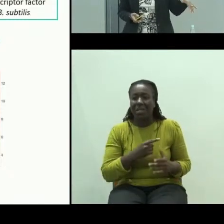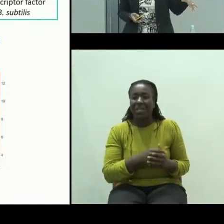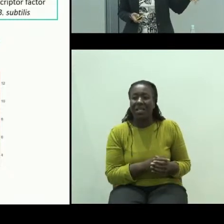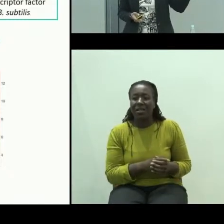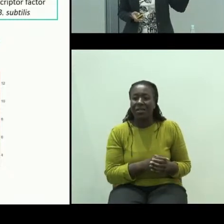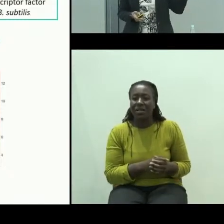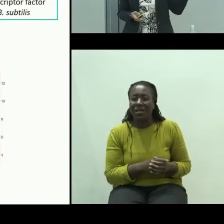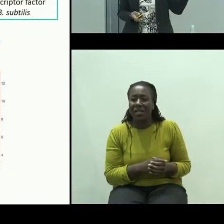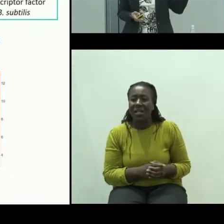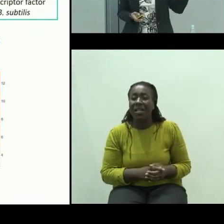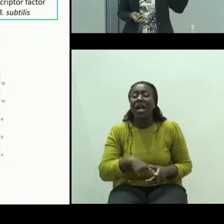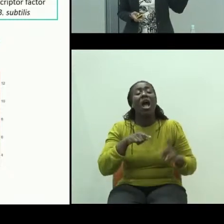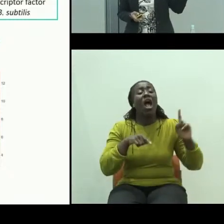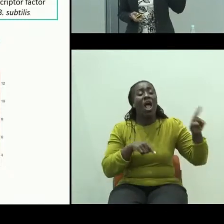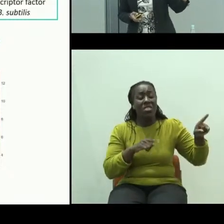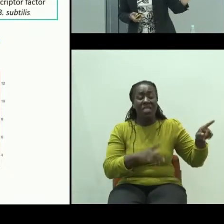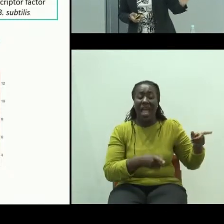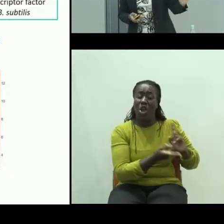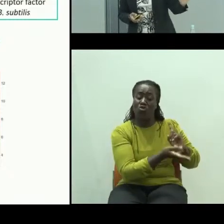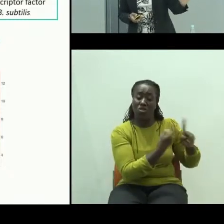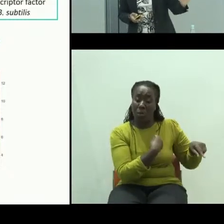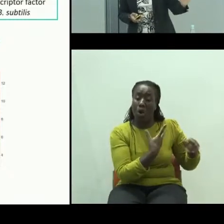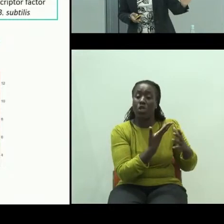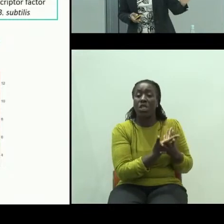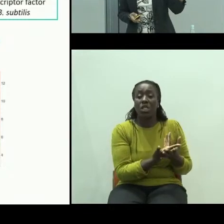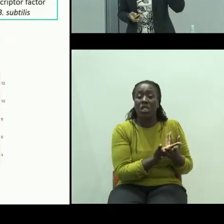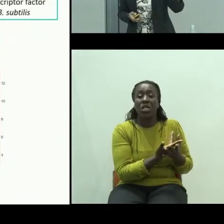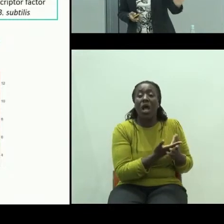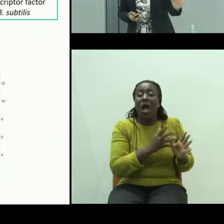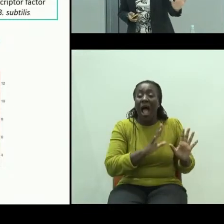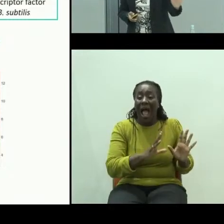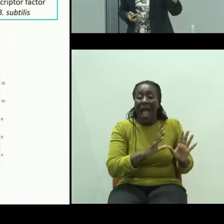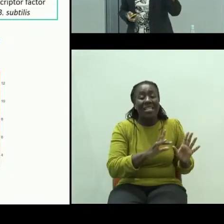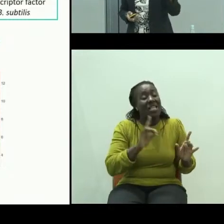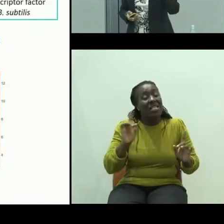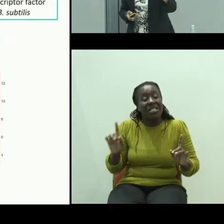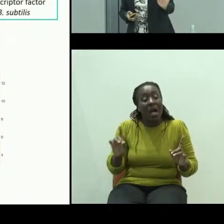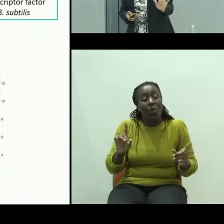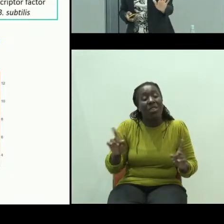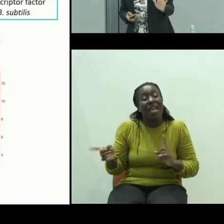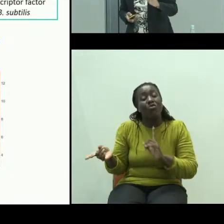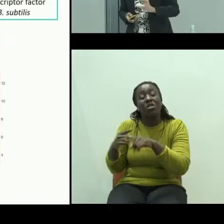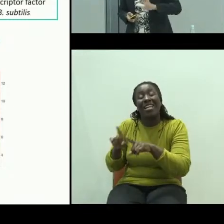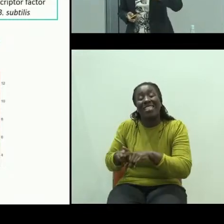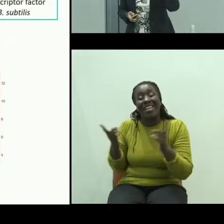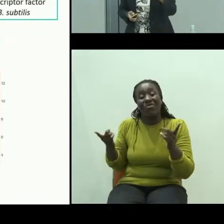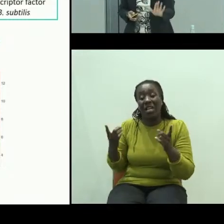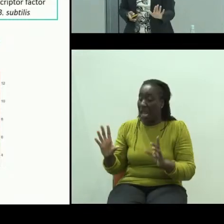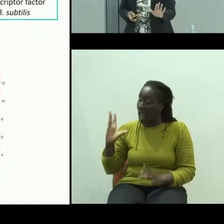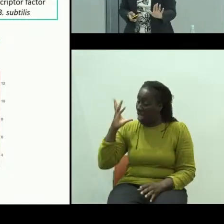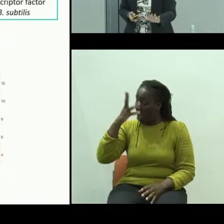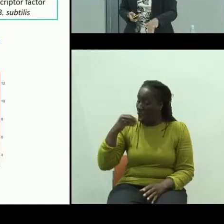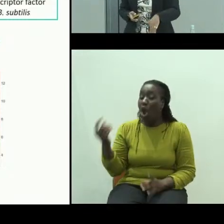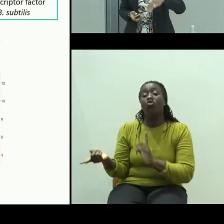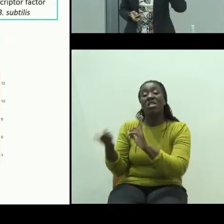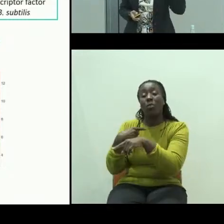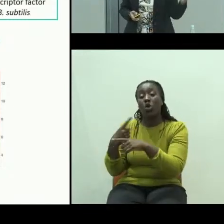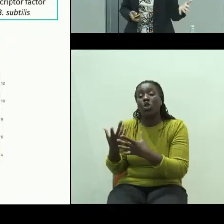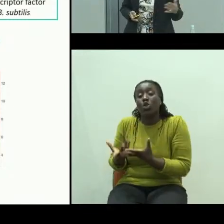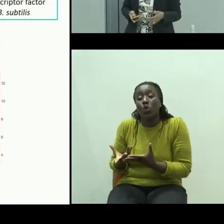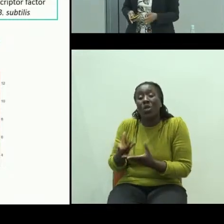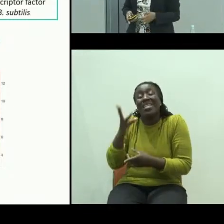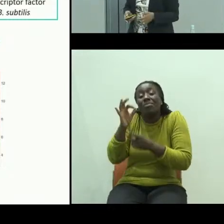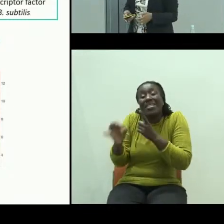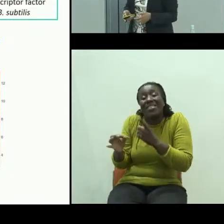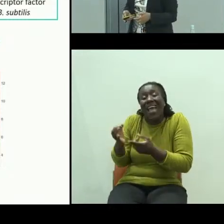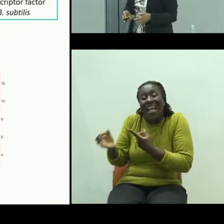sensor responds only to gal and not to gluconic acid, and vice versa. The gluconic acid sensor responds only to gluconic acid and